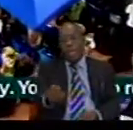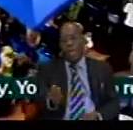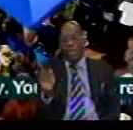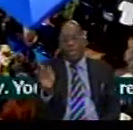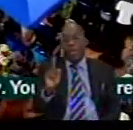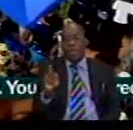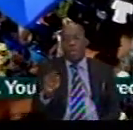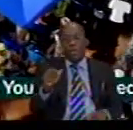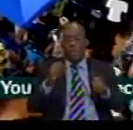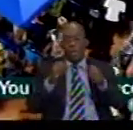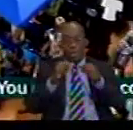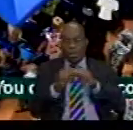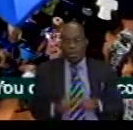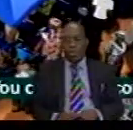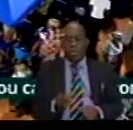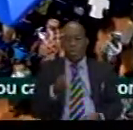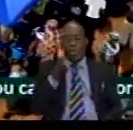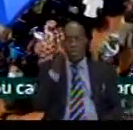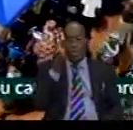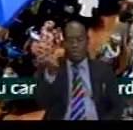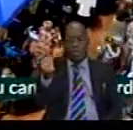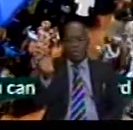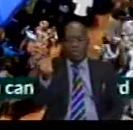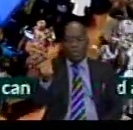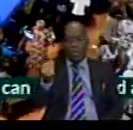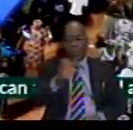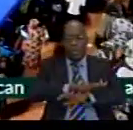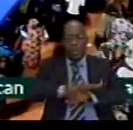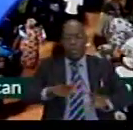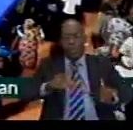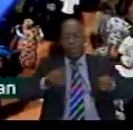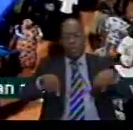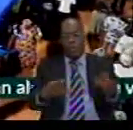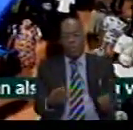Stay there. Don't go anywhere. Stay there.